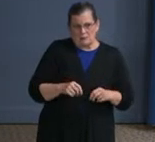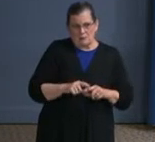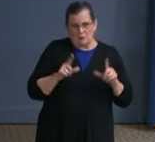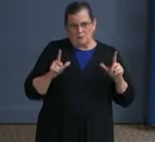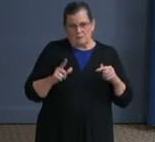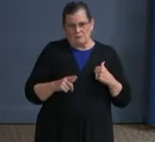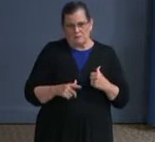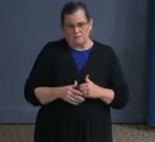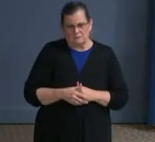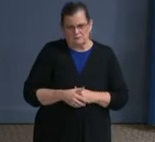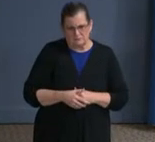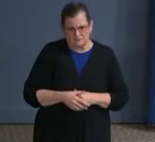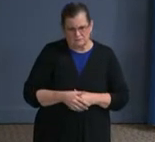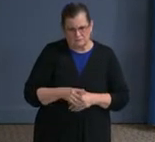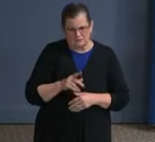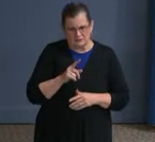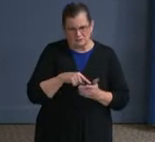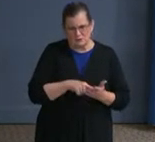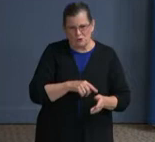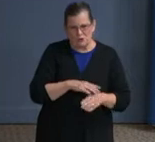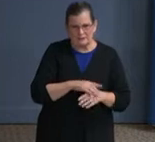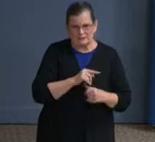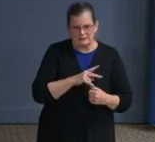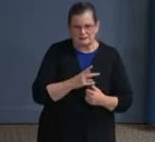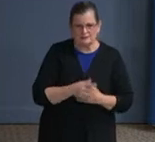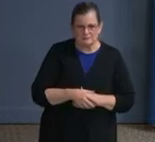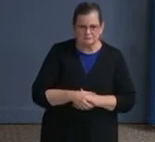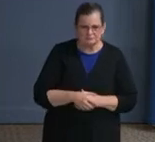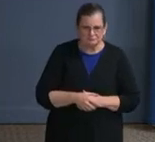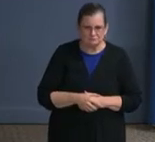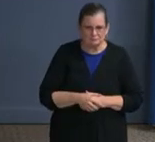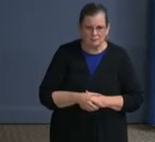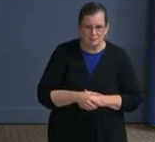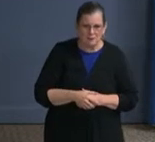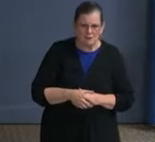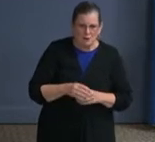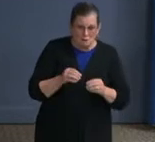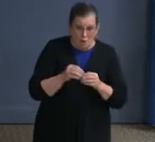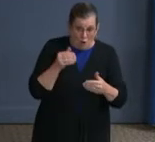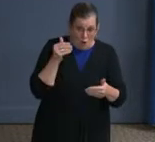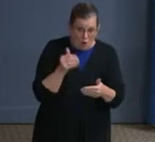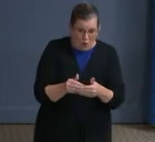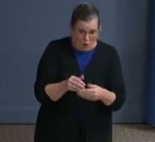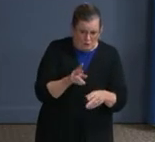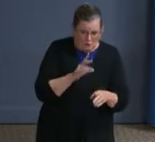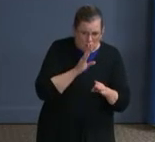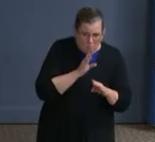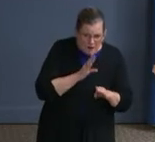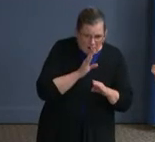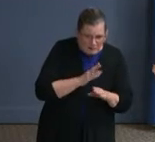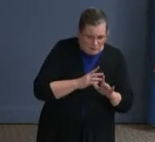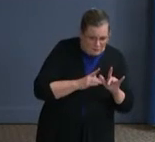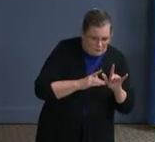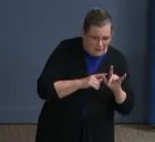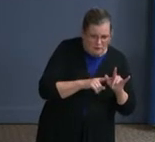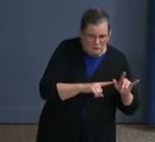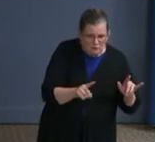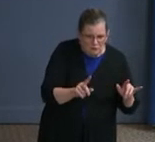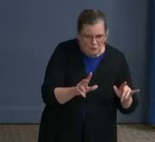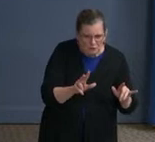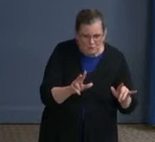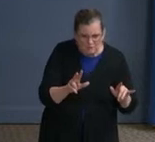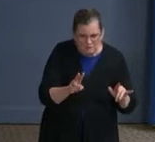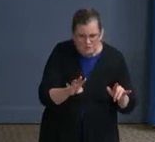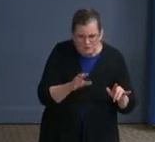showing on television, that there's a closer breakdown of the 25 to 44-year-old